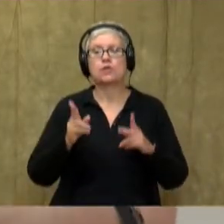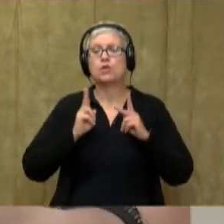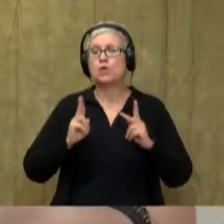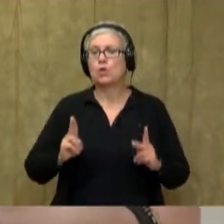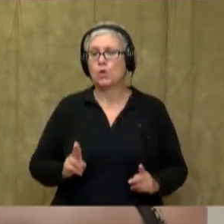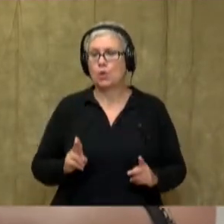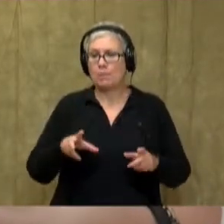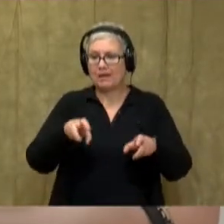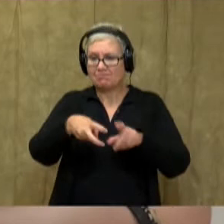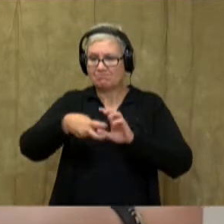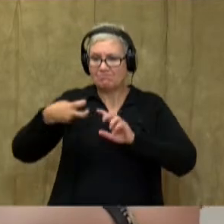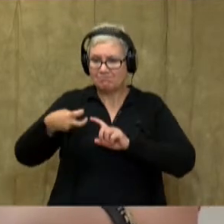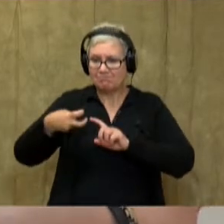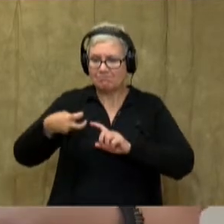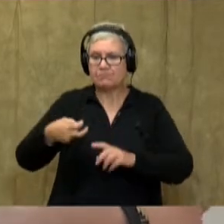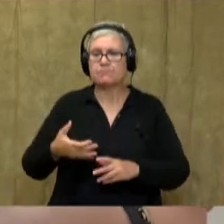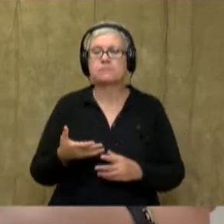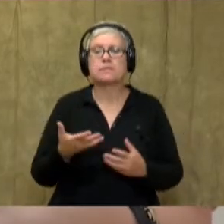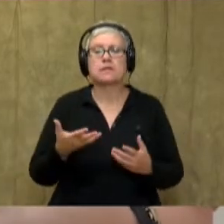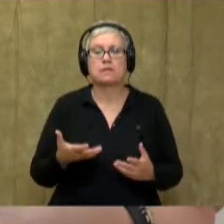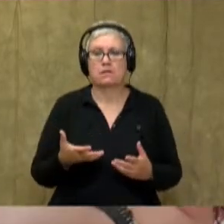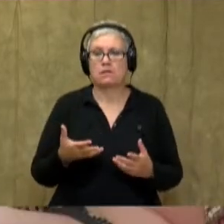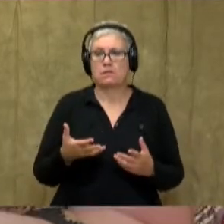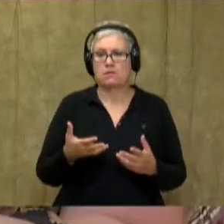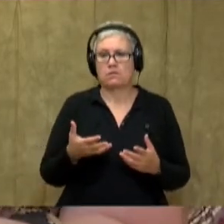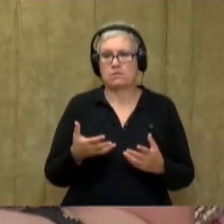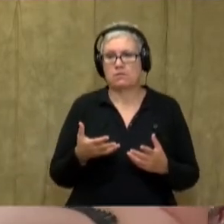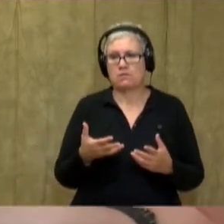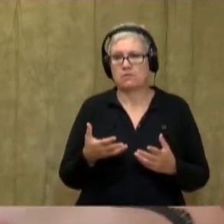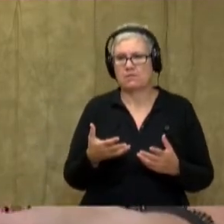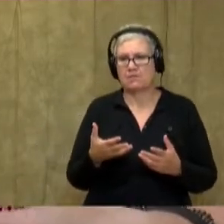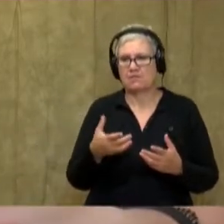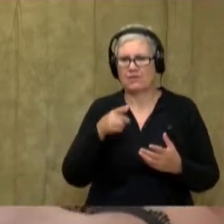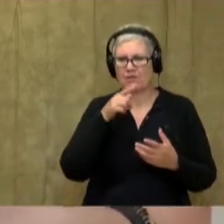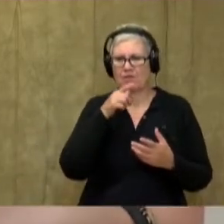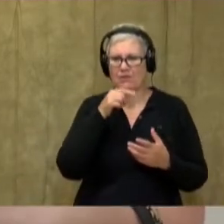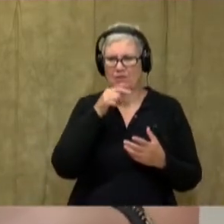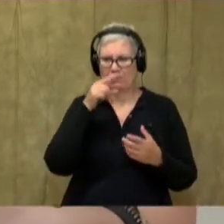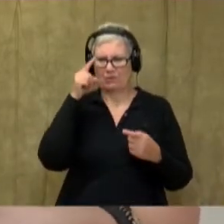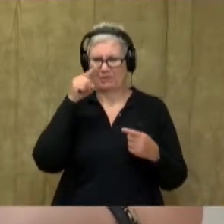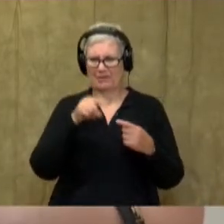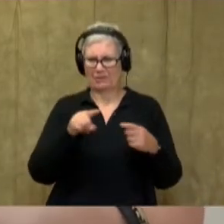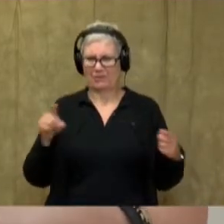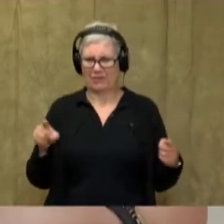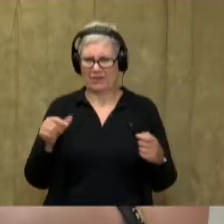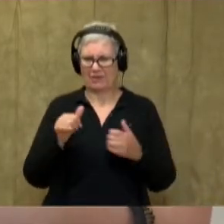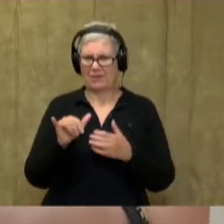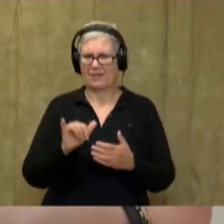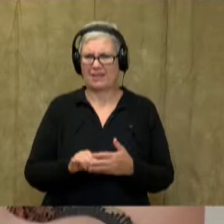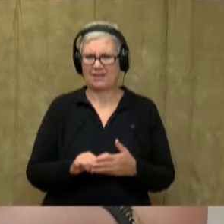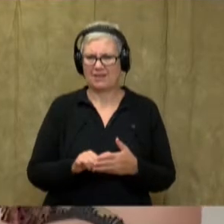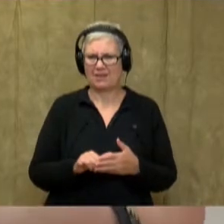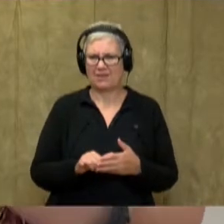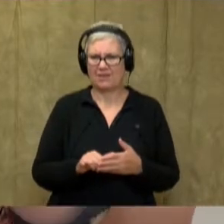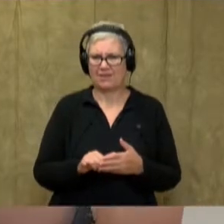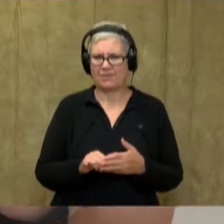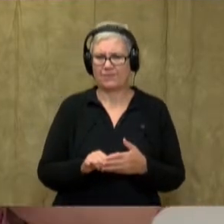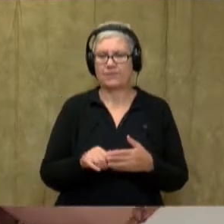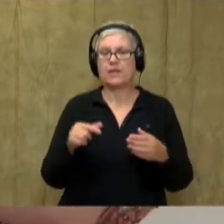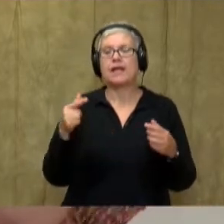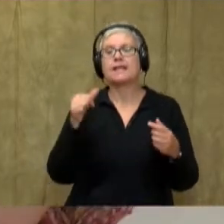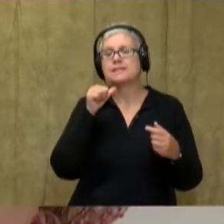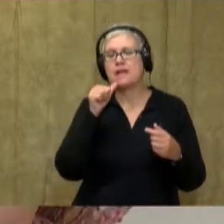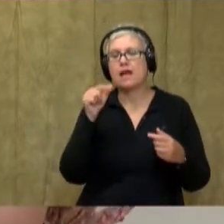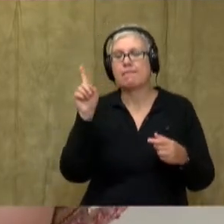single day. And even though you can't, who's disagreeing with you? Well, it's not so much that you're